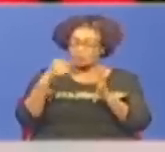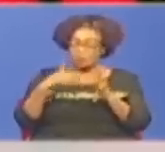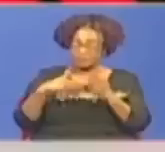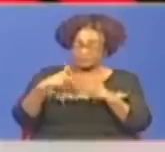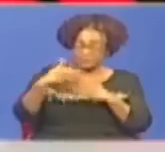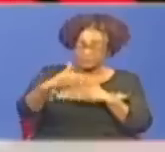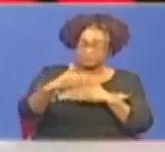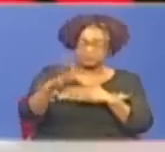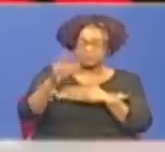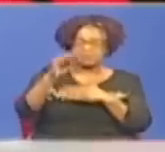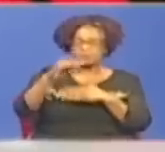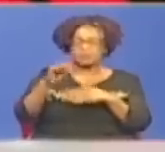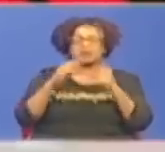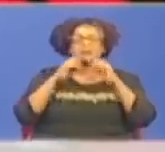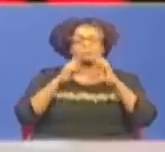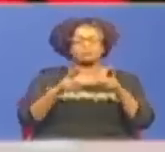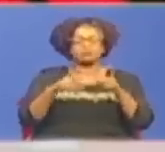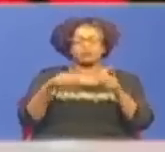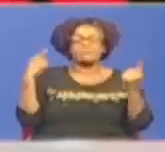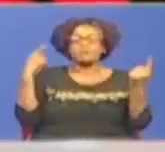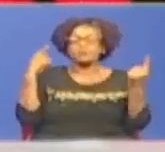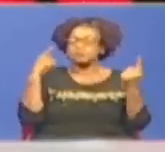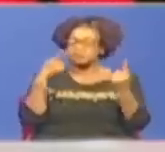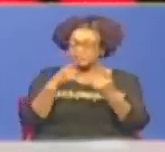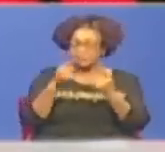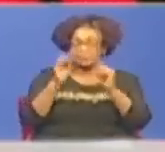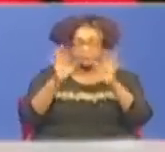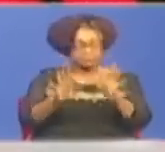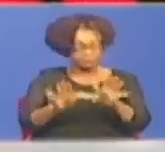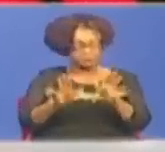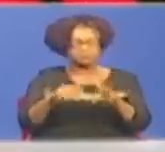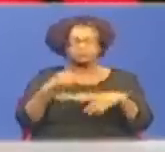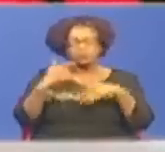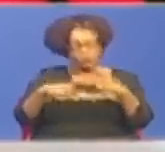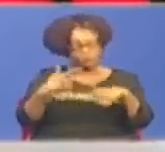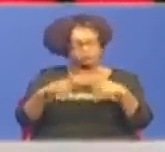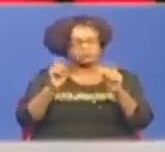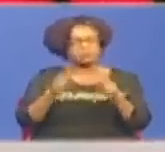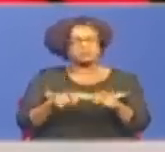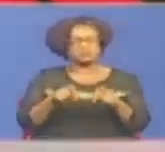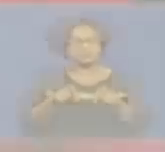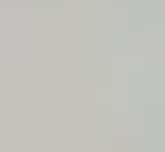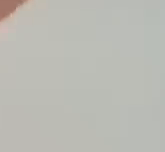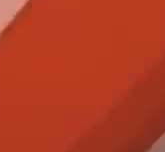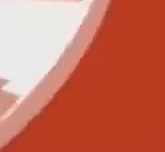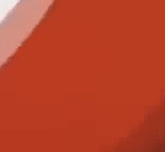now reports on Bullseye, it's important that one keeps walking. Take a look.